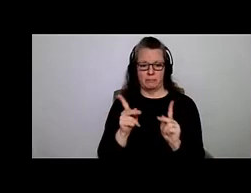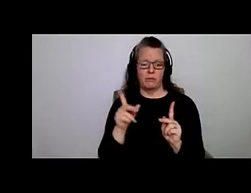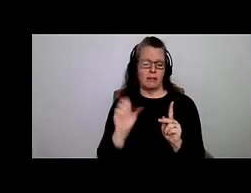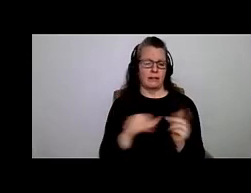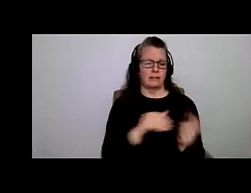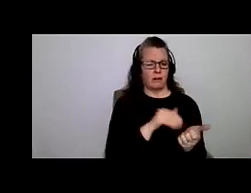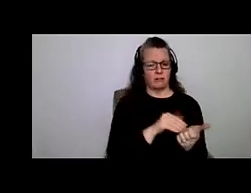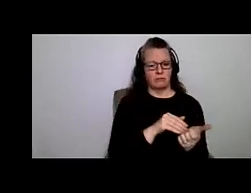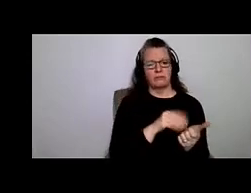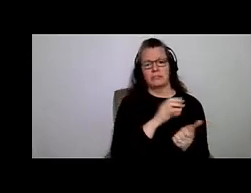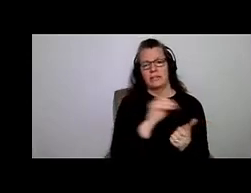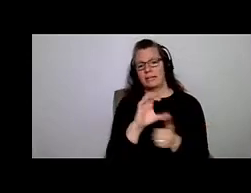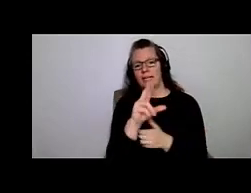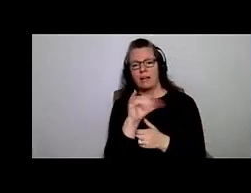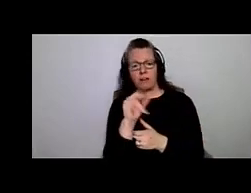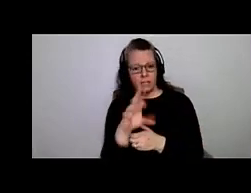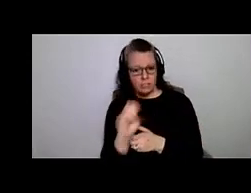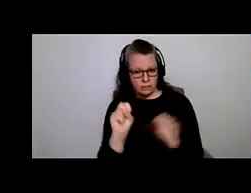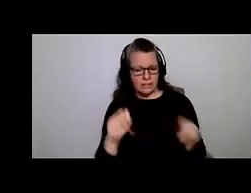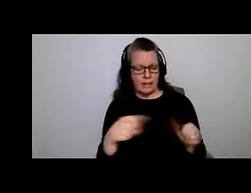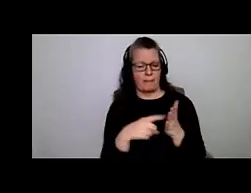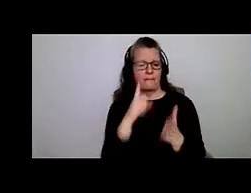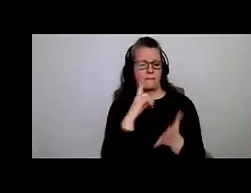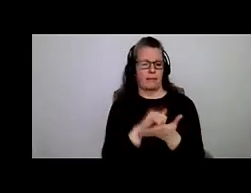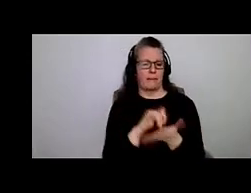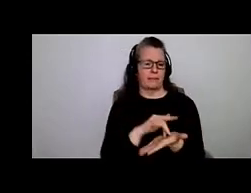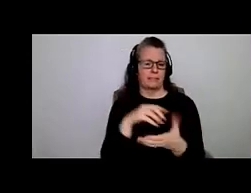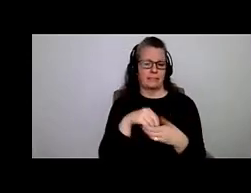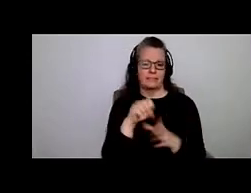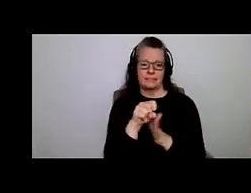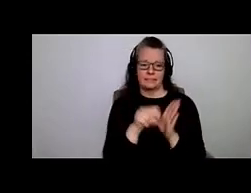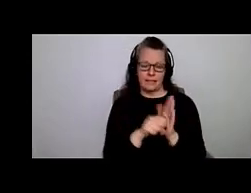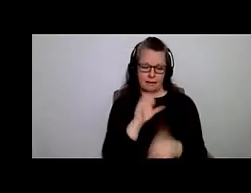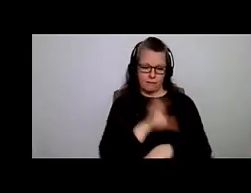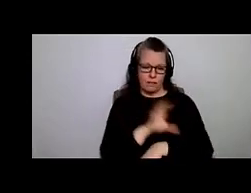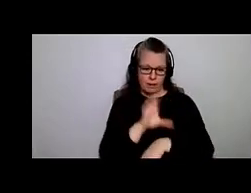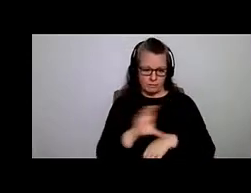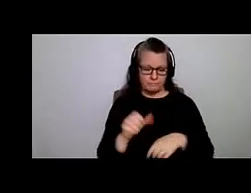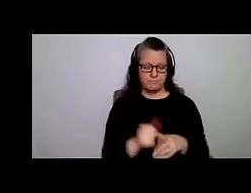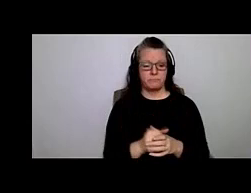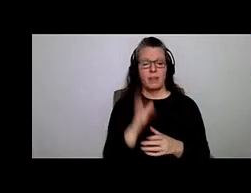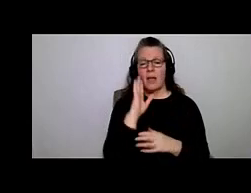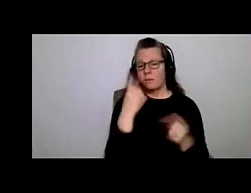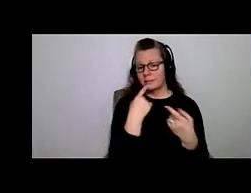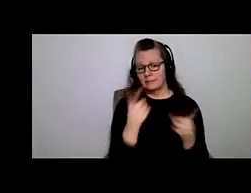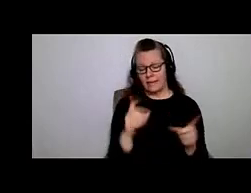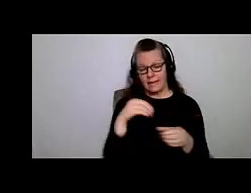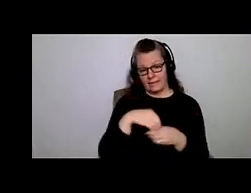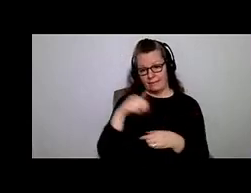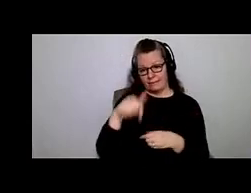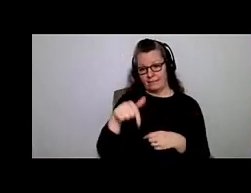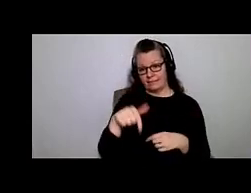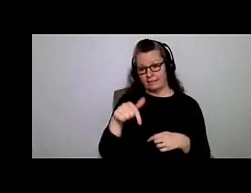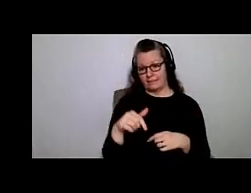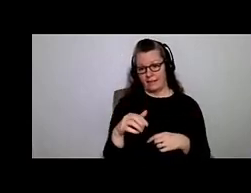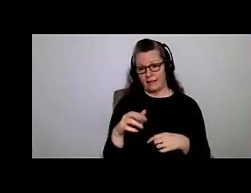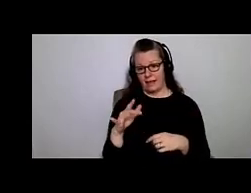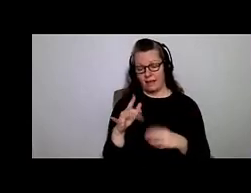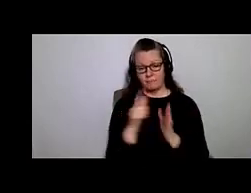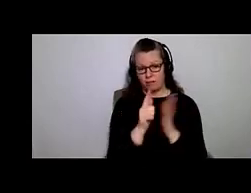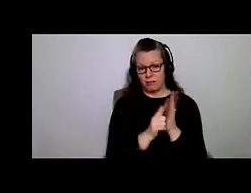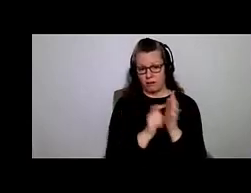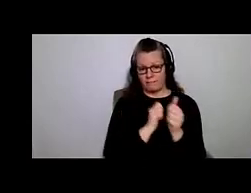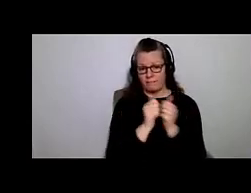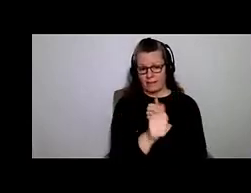and carriers can pay for that drug in the state of Colorado. I will say that the law was passed